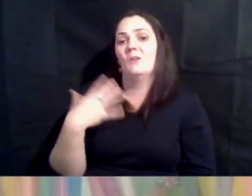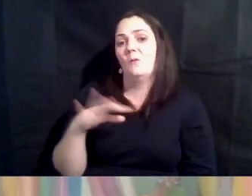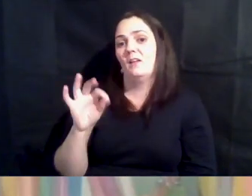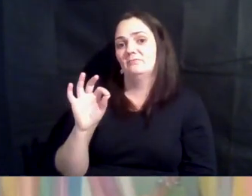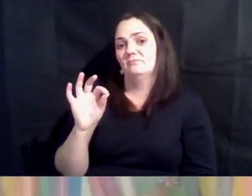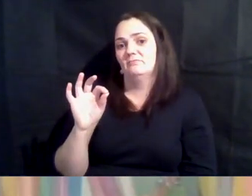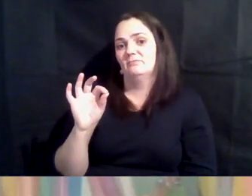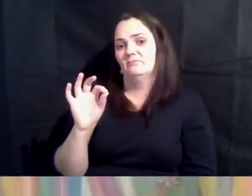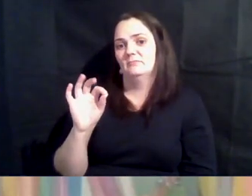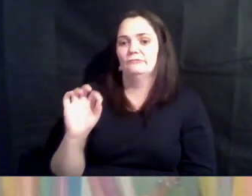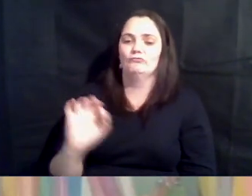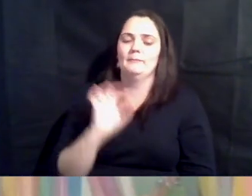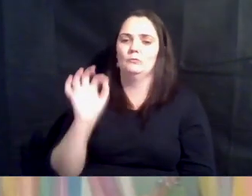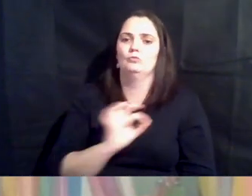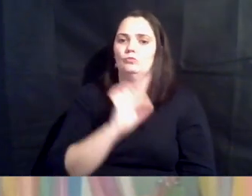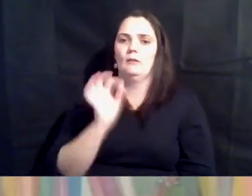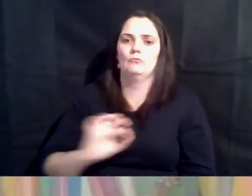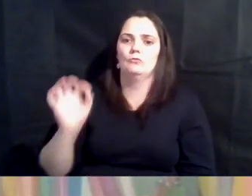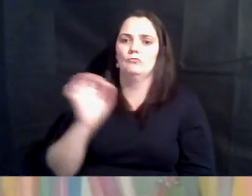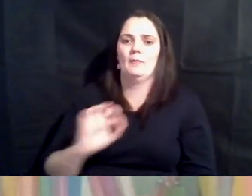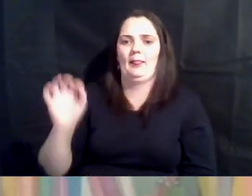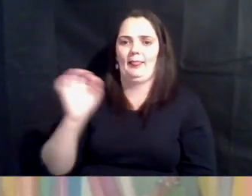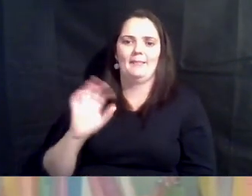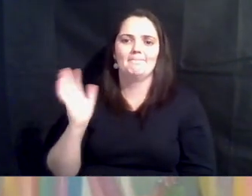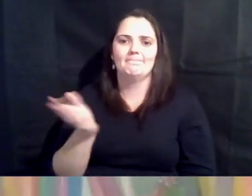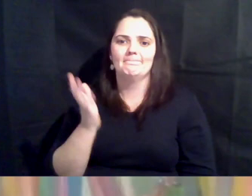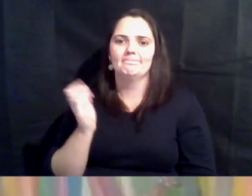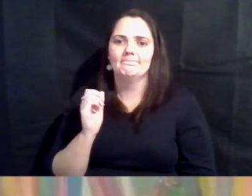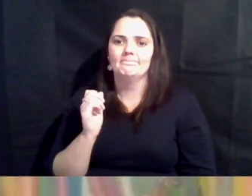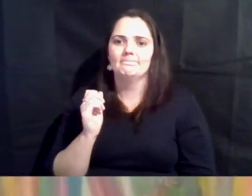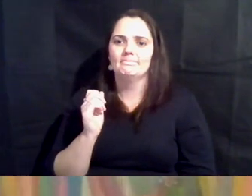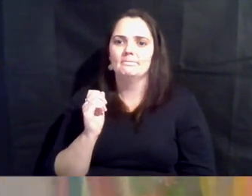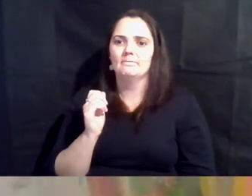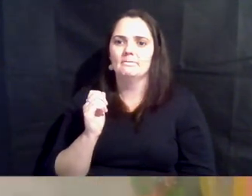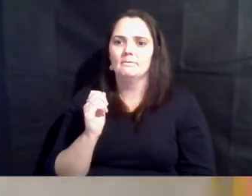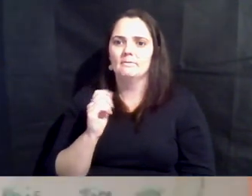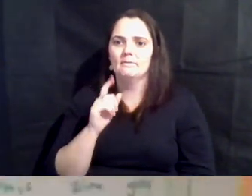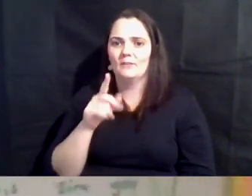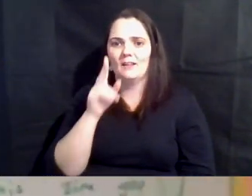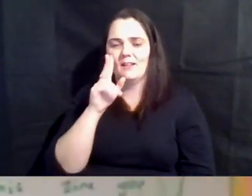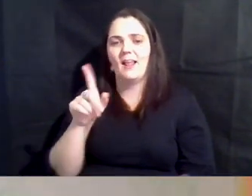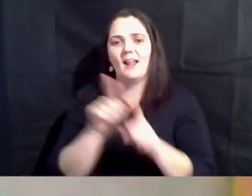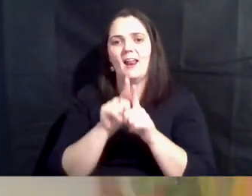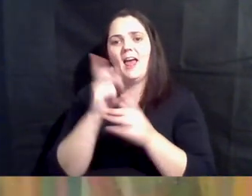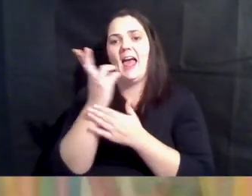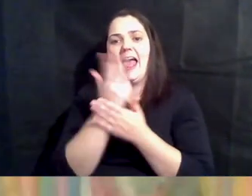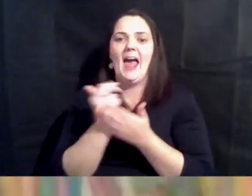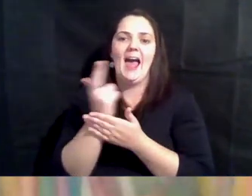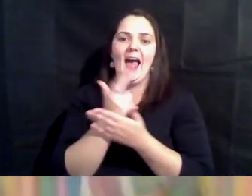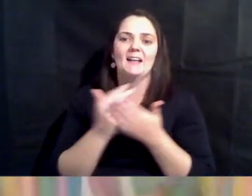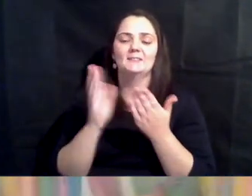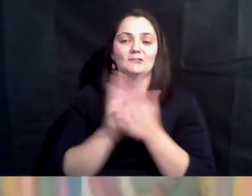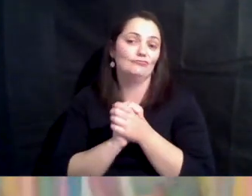not? Scribbledy scribble. Beautiful. It's an abstract work of art.